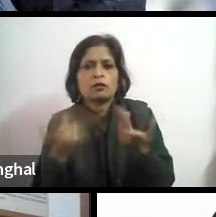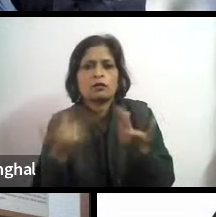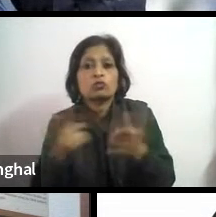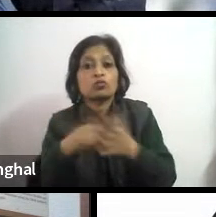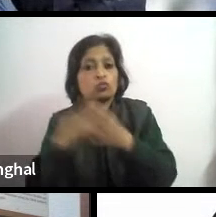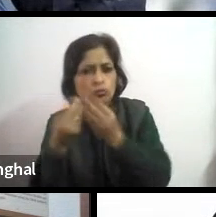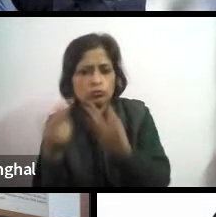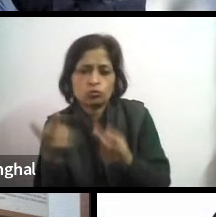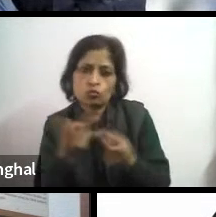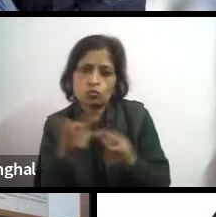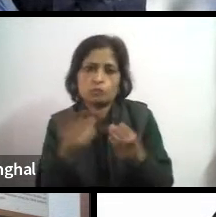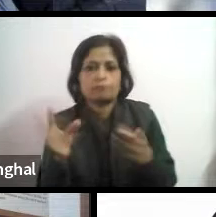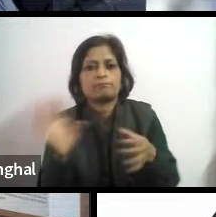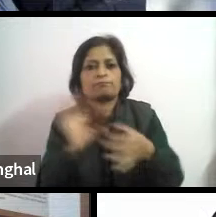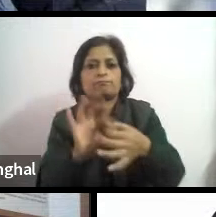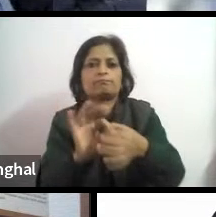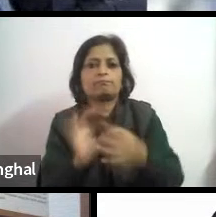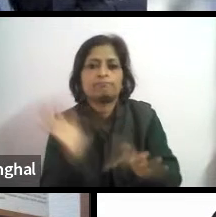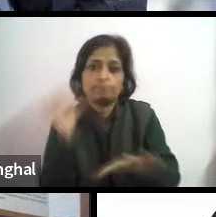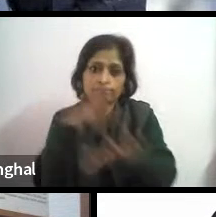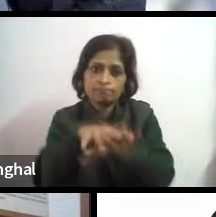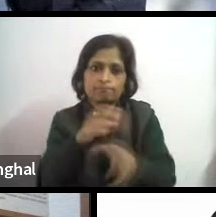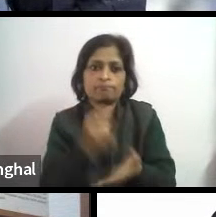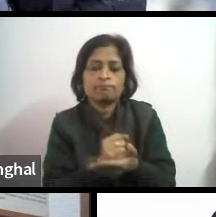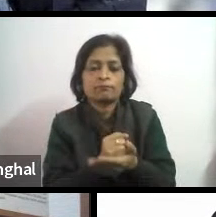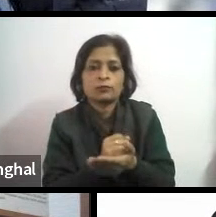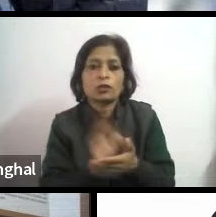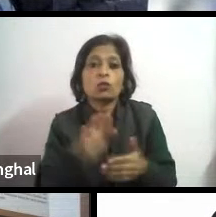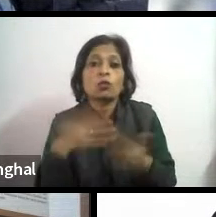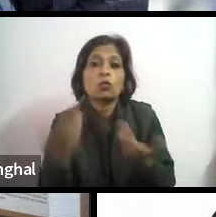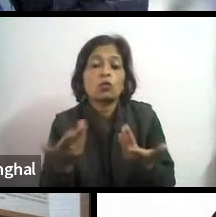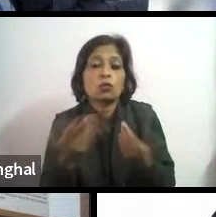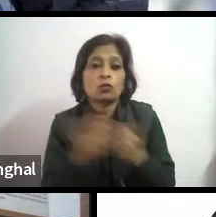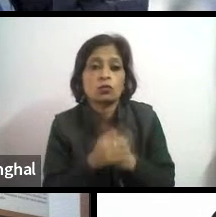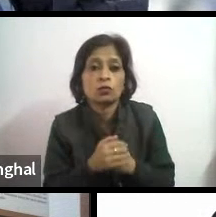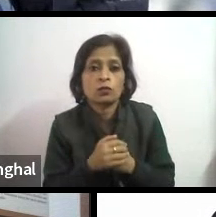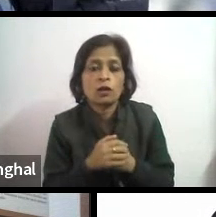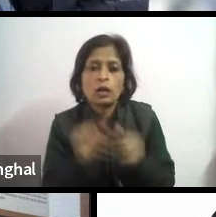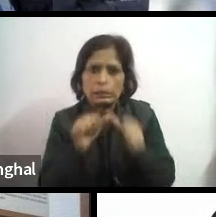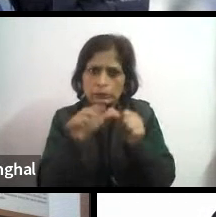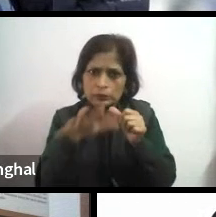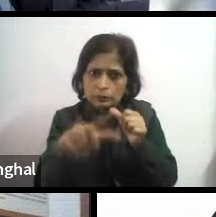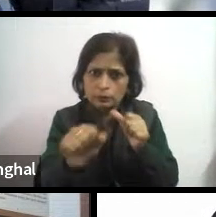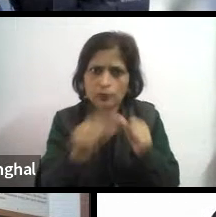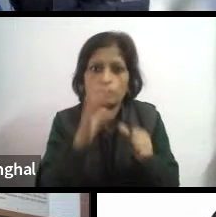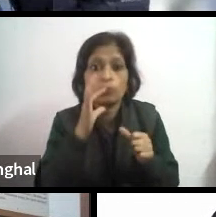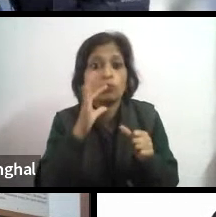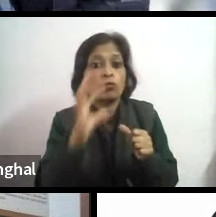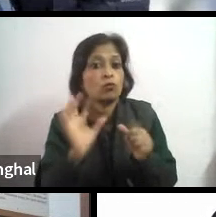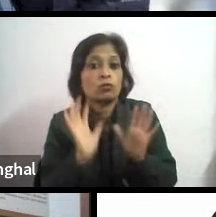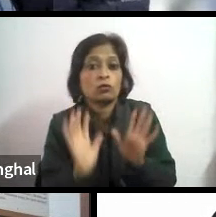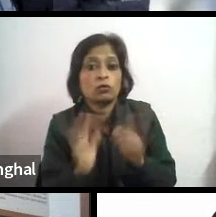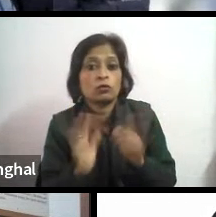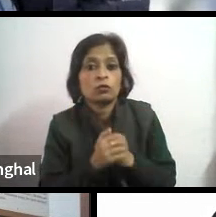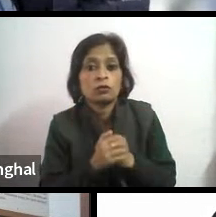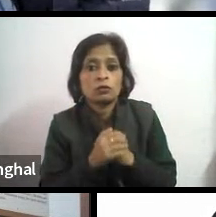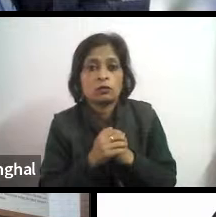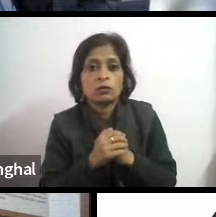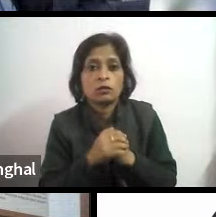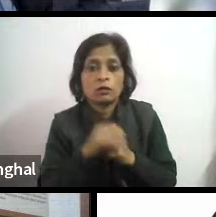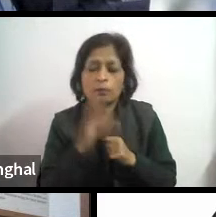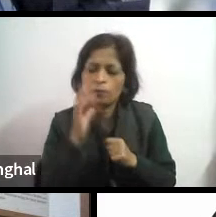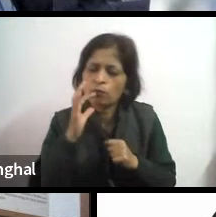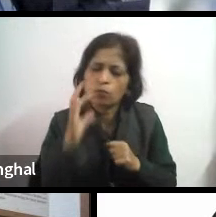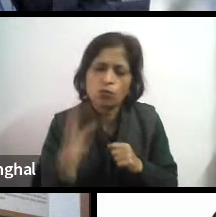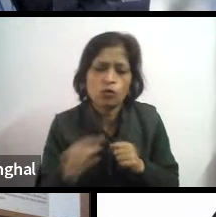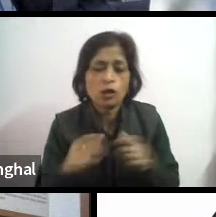employment. And at the same time, we are also moving towards accessibility, which is again plays very important role